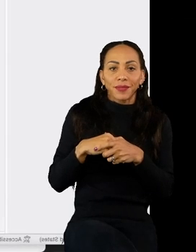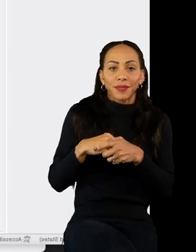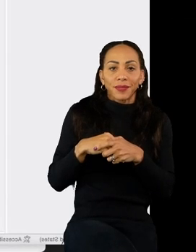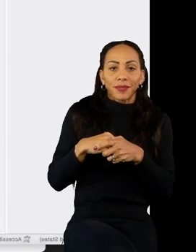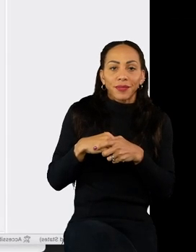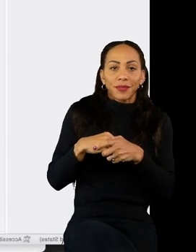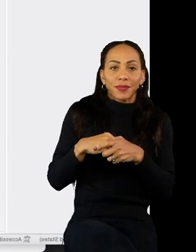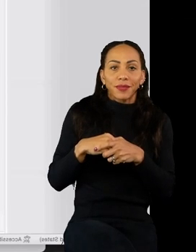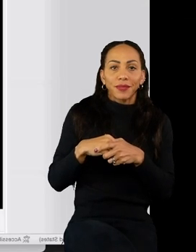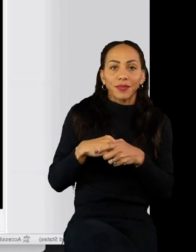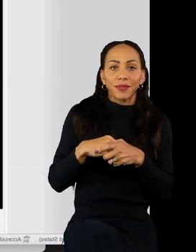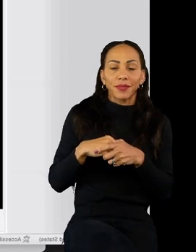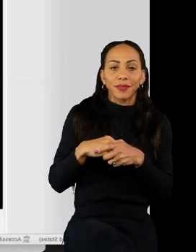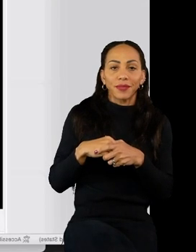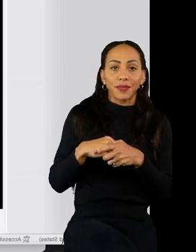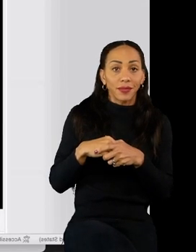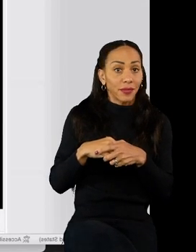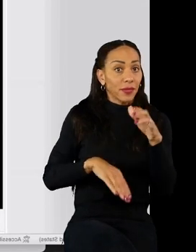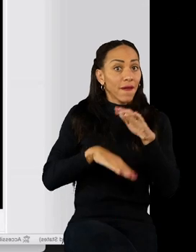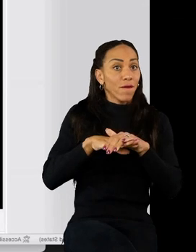So hopefully, oops.